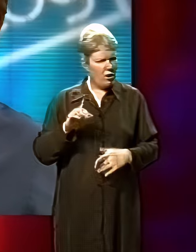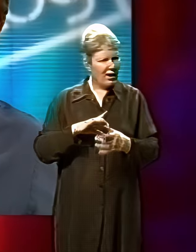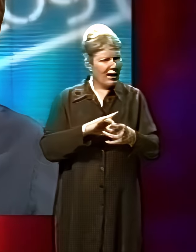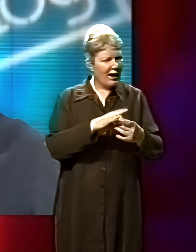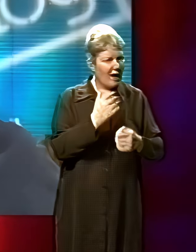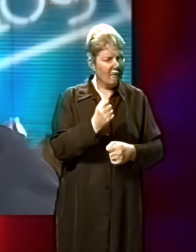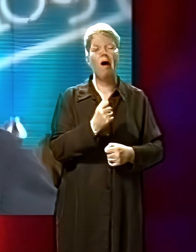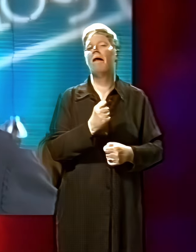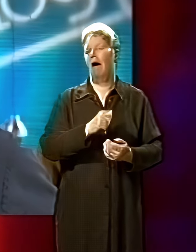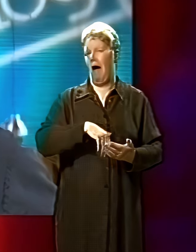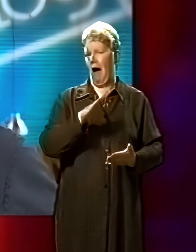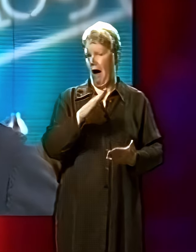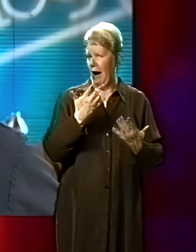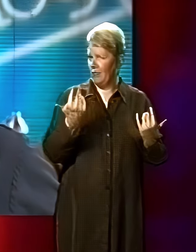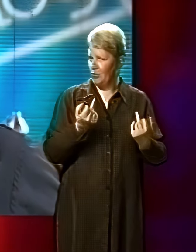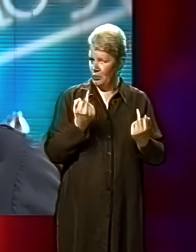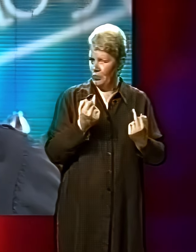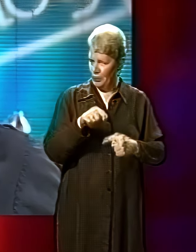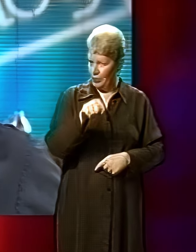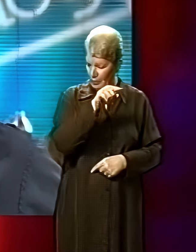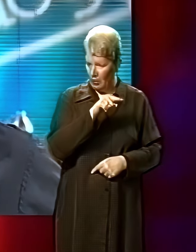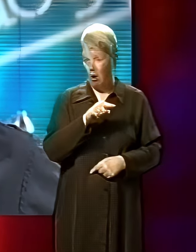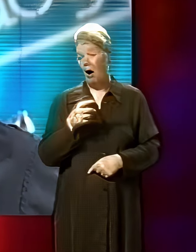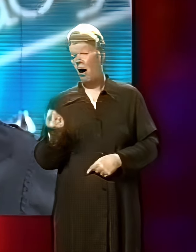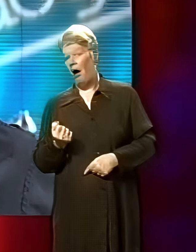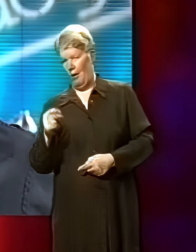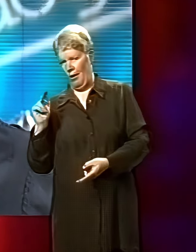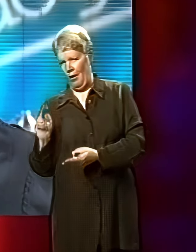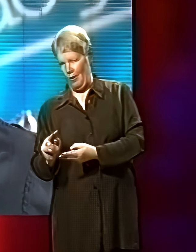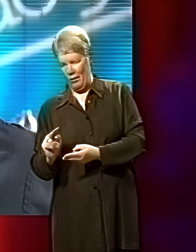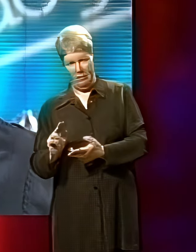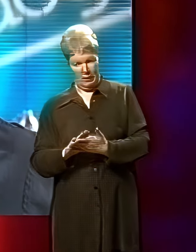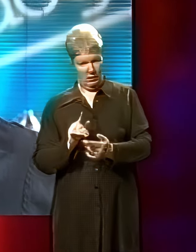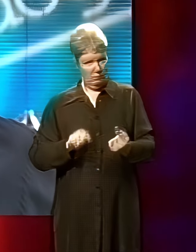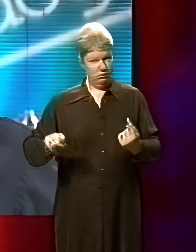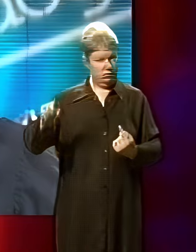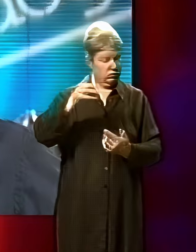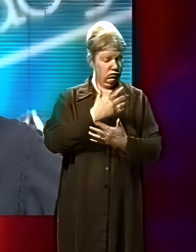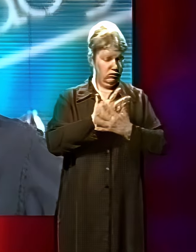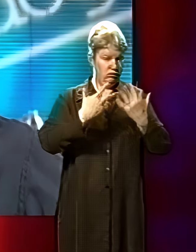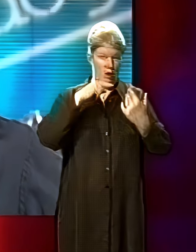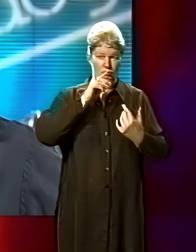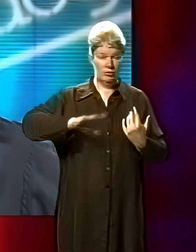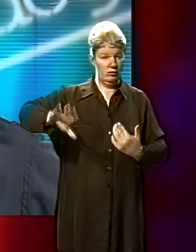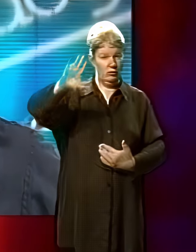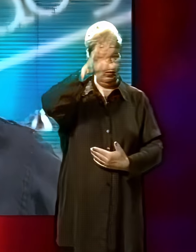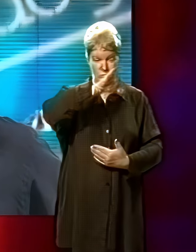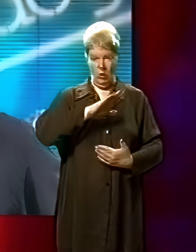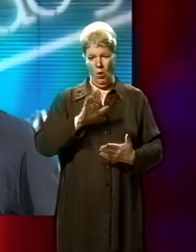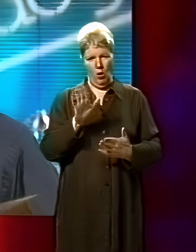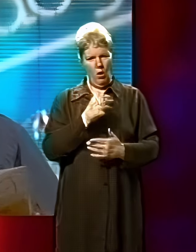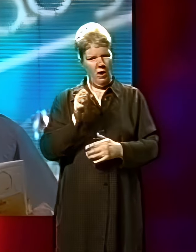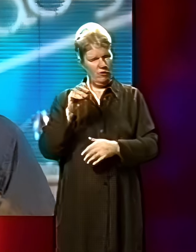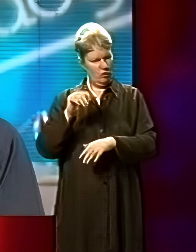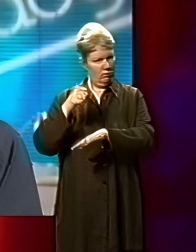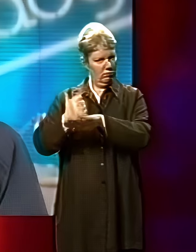low income. It's no coincidence these areas and 100 others like them throughout the country have all got a Brighthouse